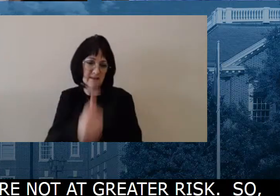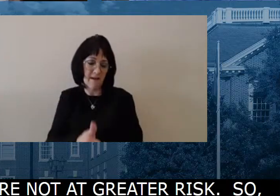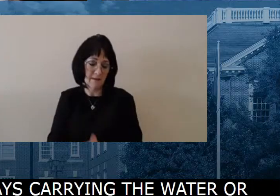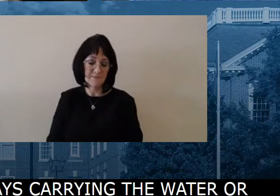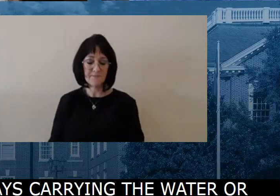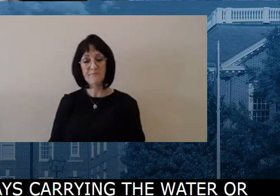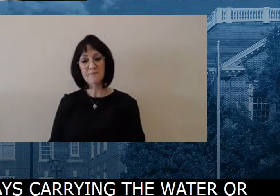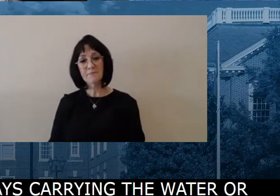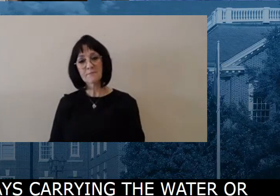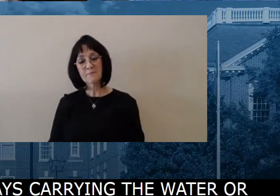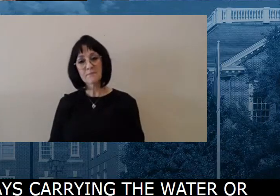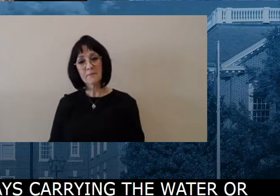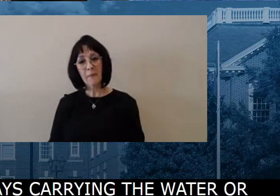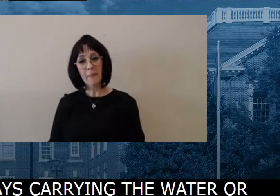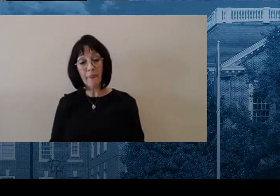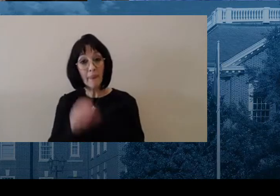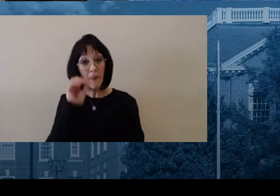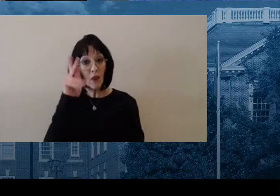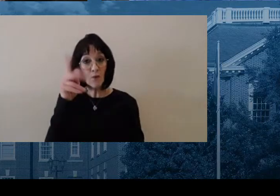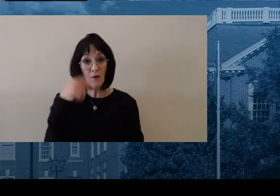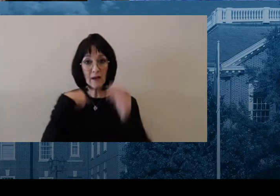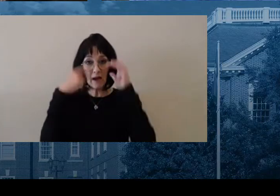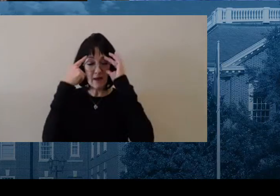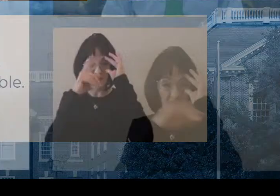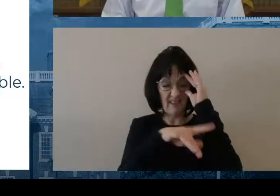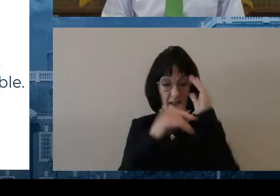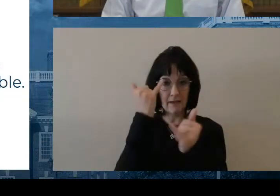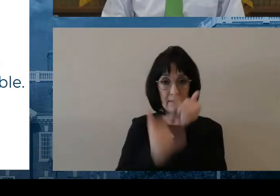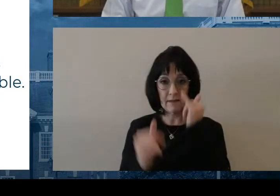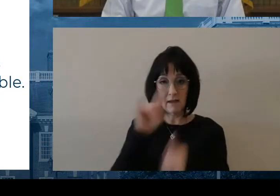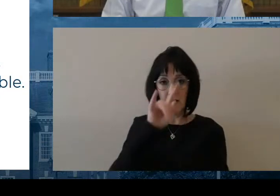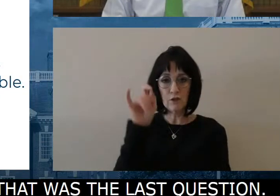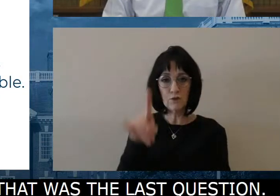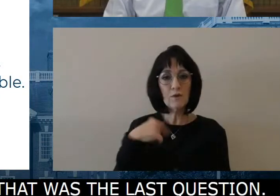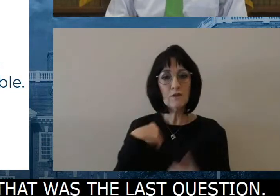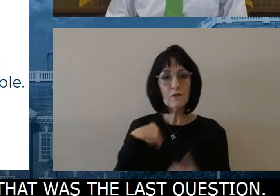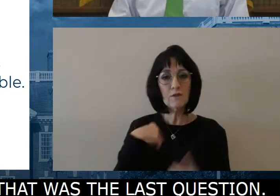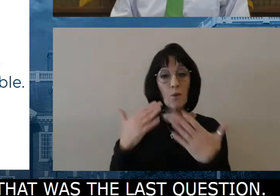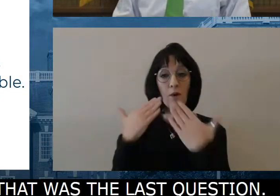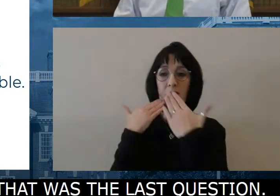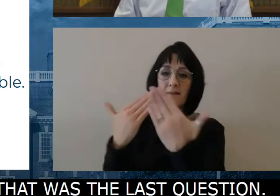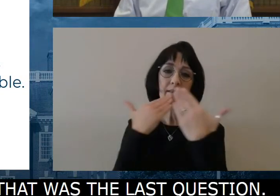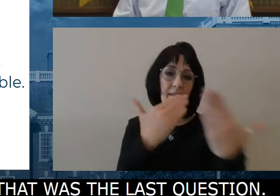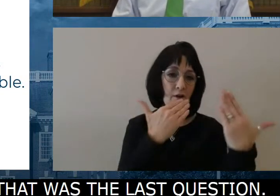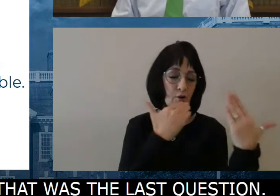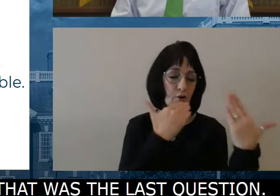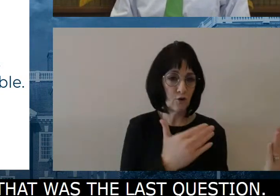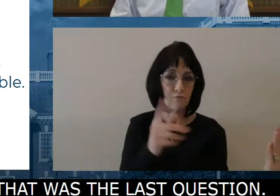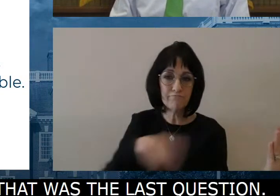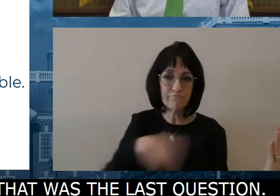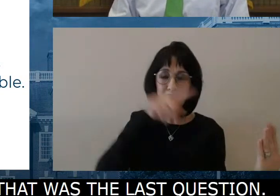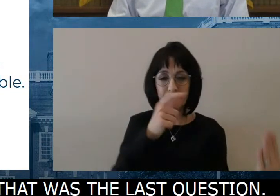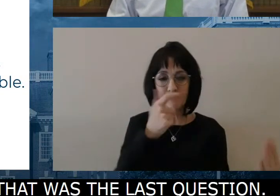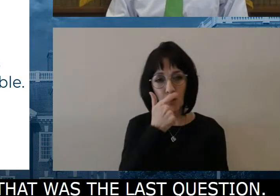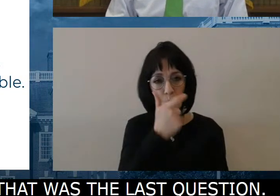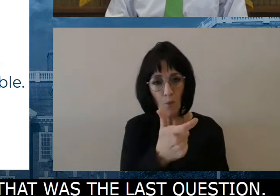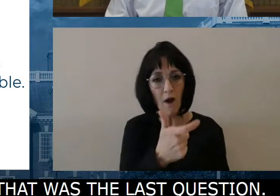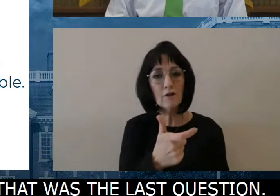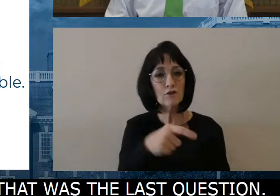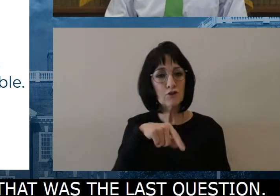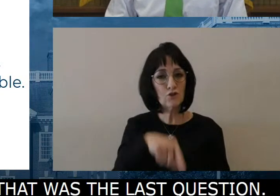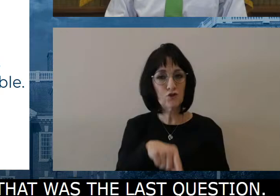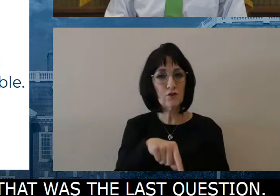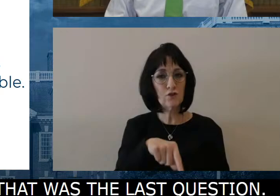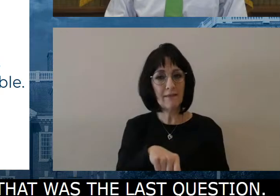Okay, I think that was the last question. So let me just thank everybody again for joining us today for our weekly press conference